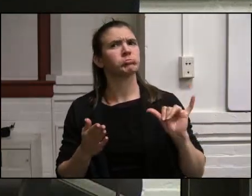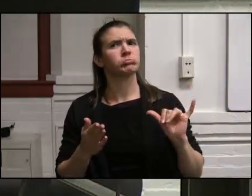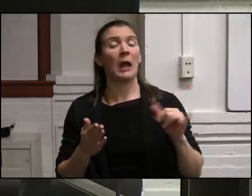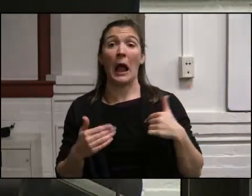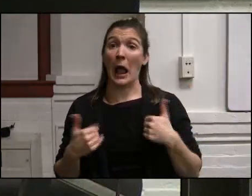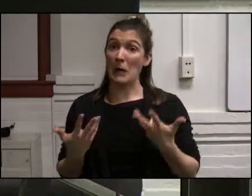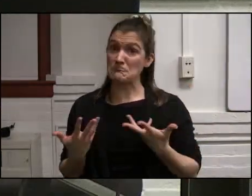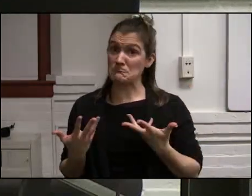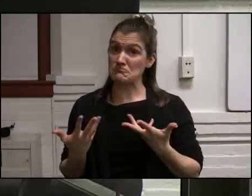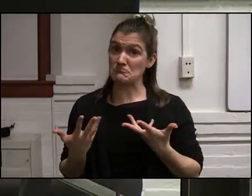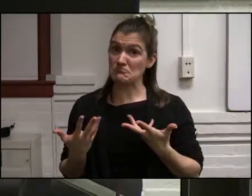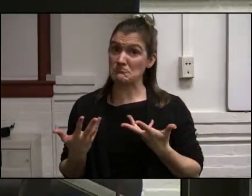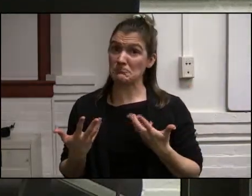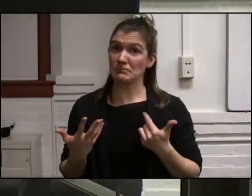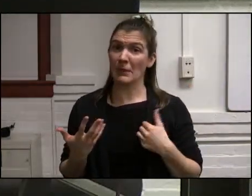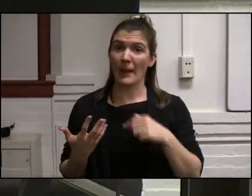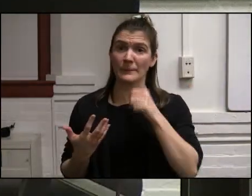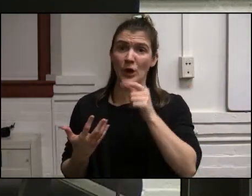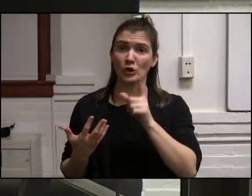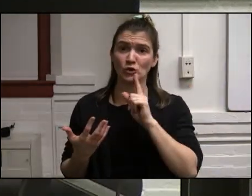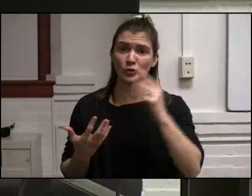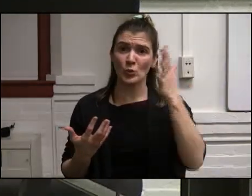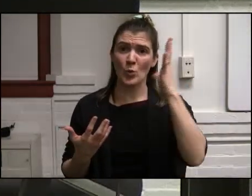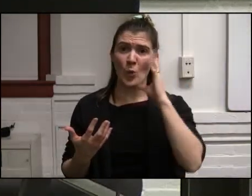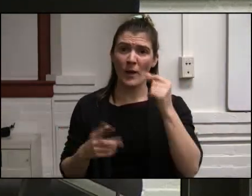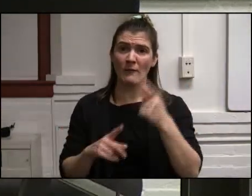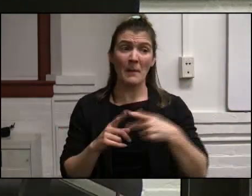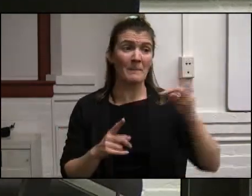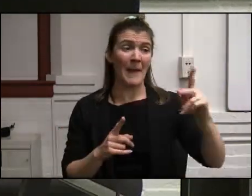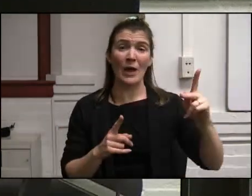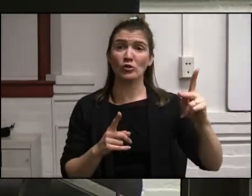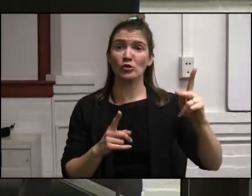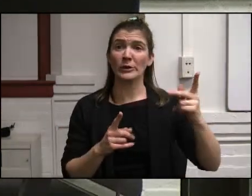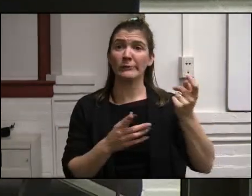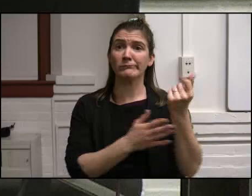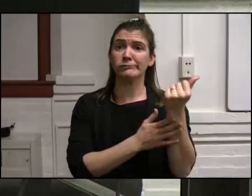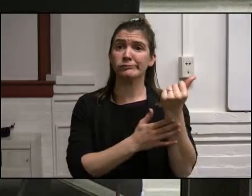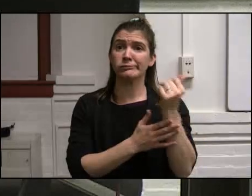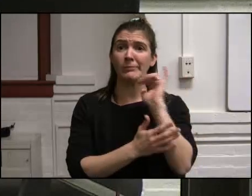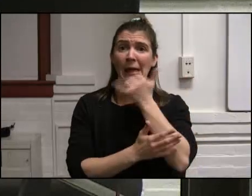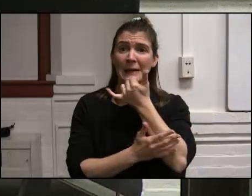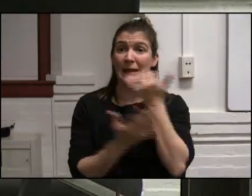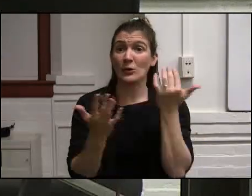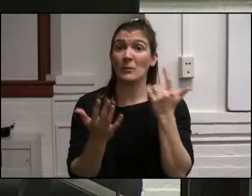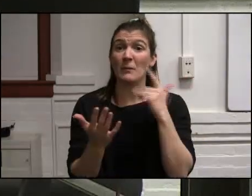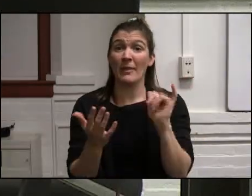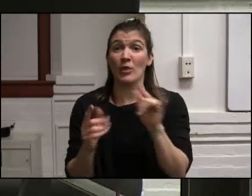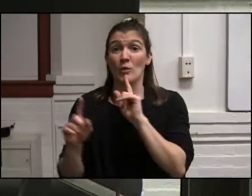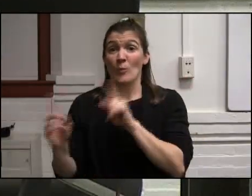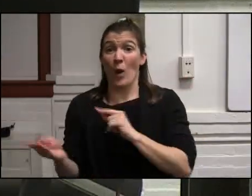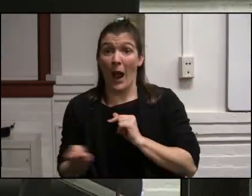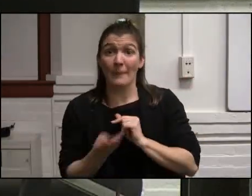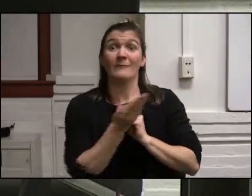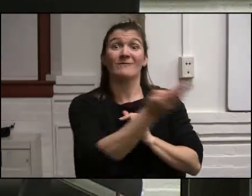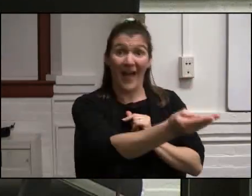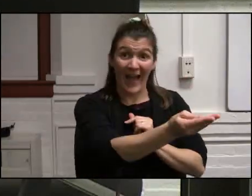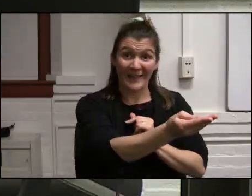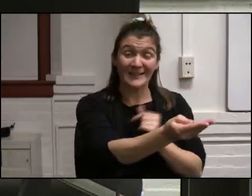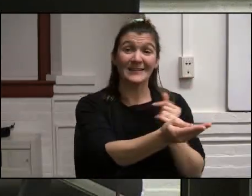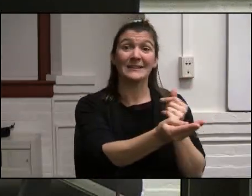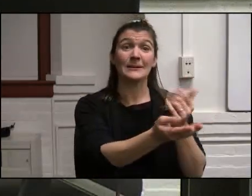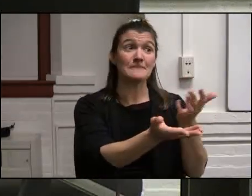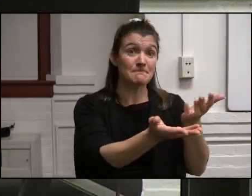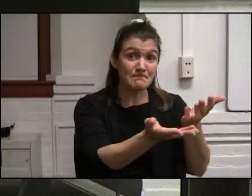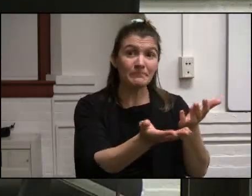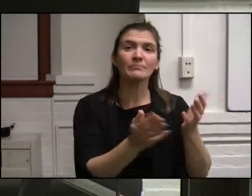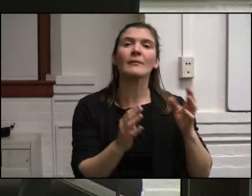I'm not sure why Patrick might have left that out. This is the report I provided him.